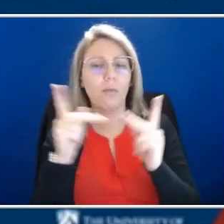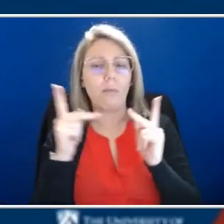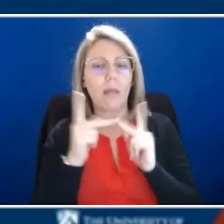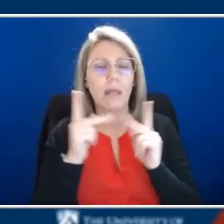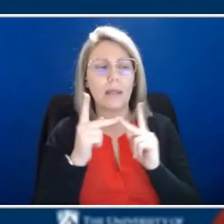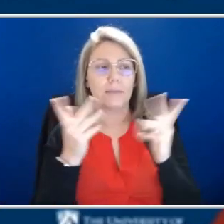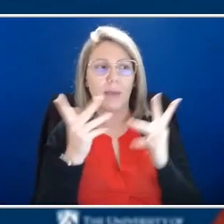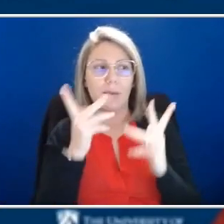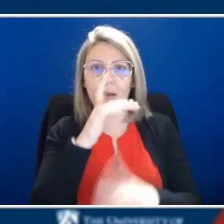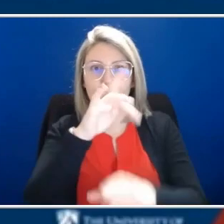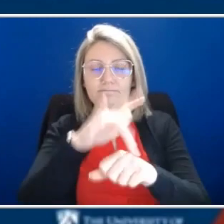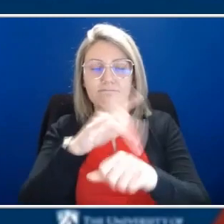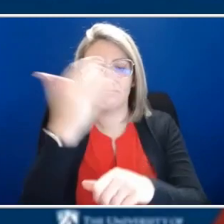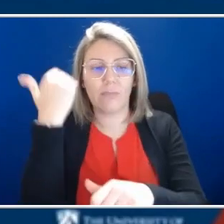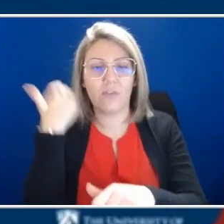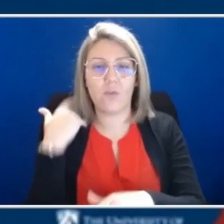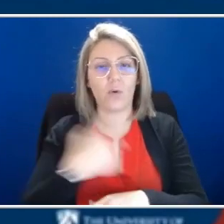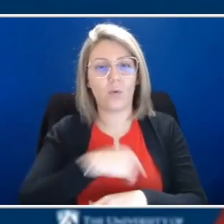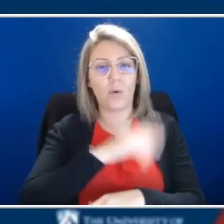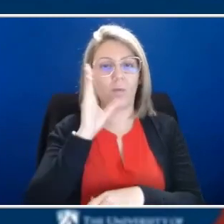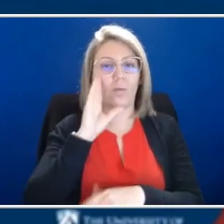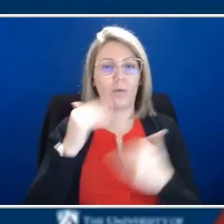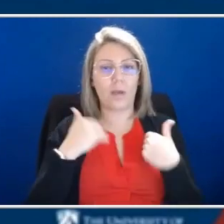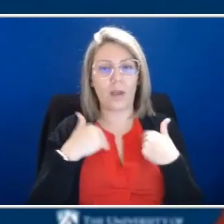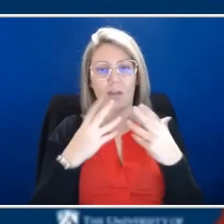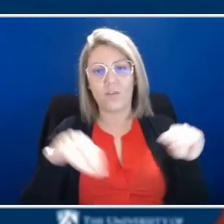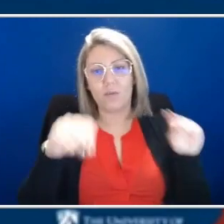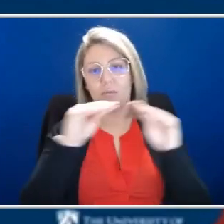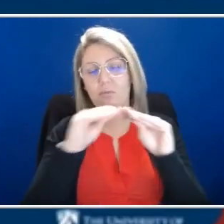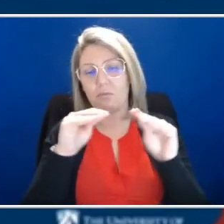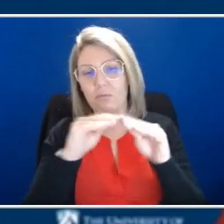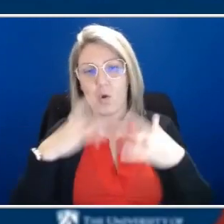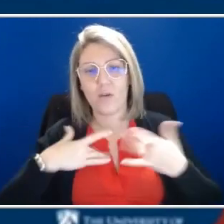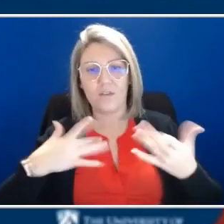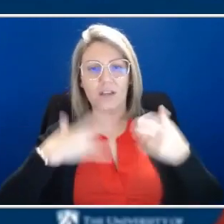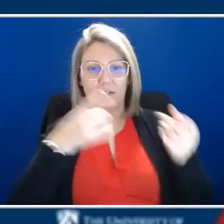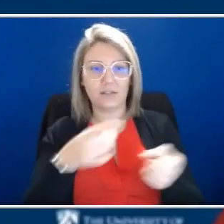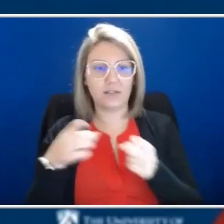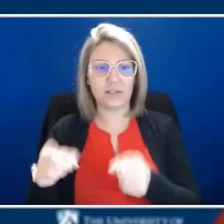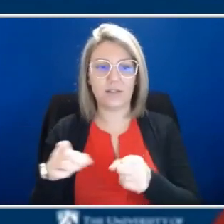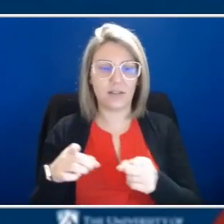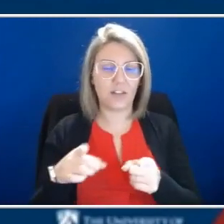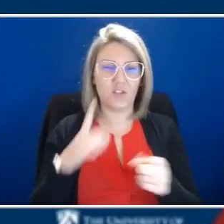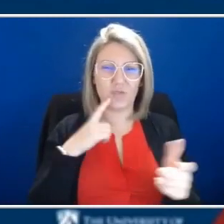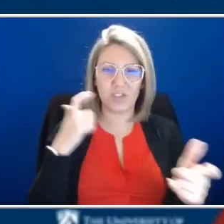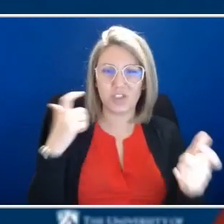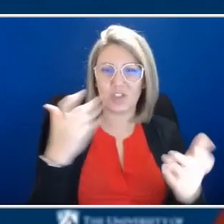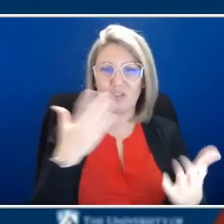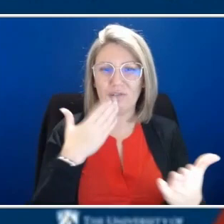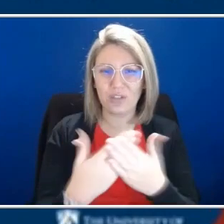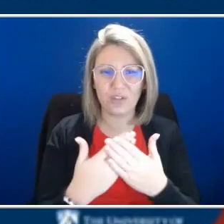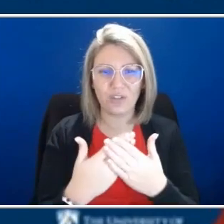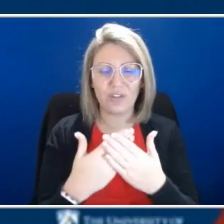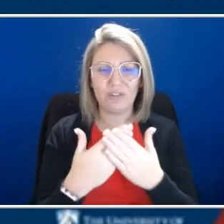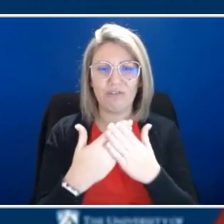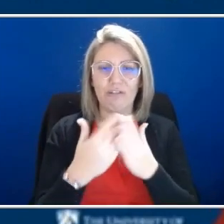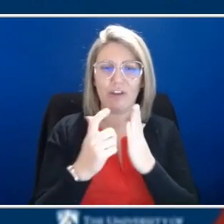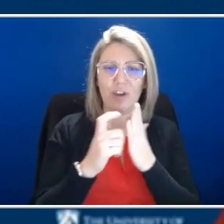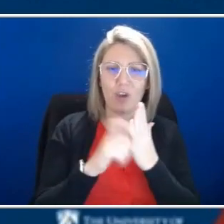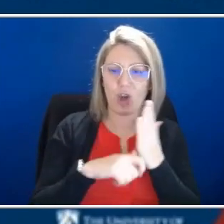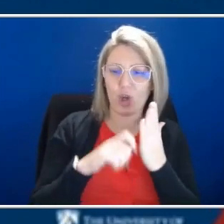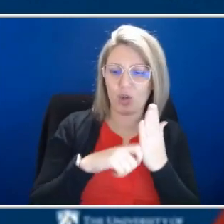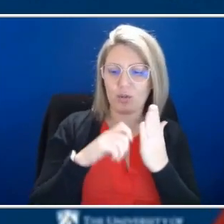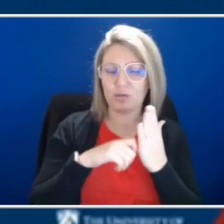been before, we are going to have more spillover events. There was a large, very good article in the New England